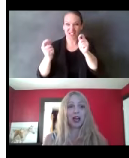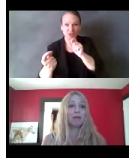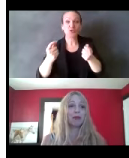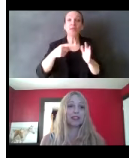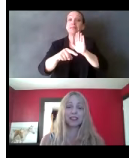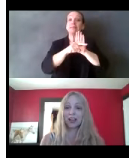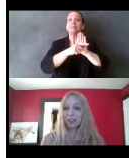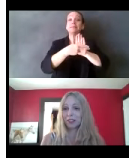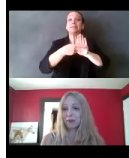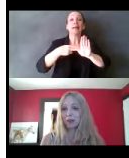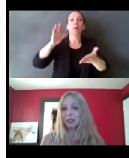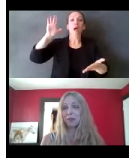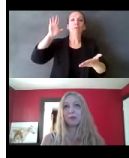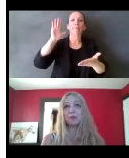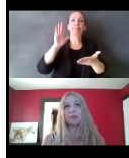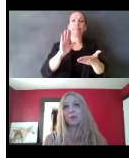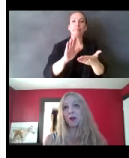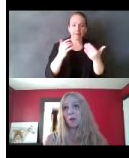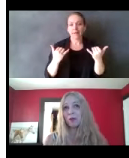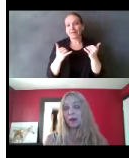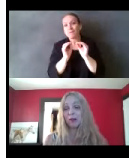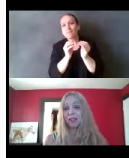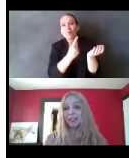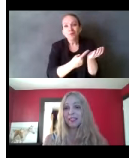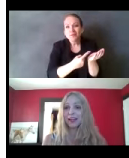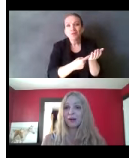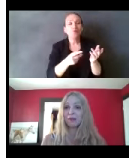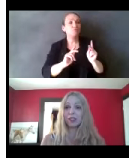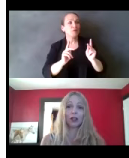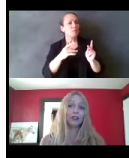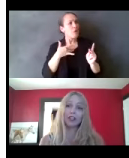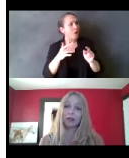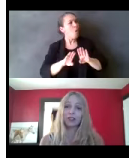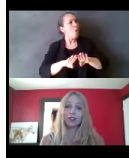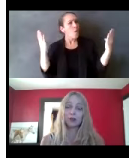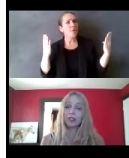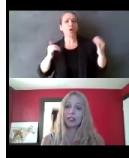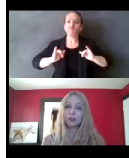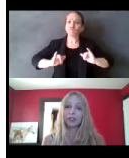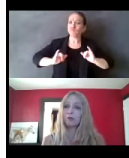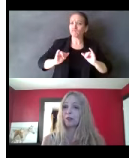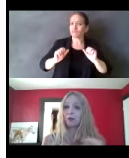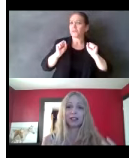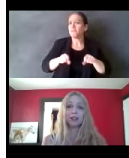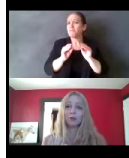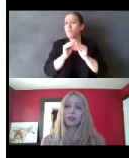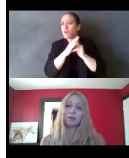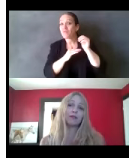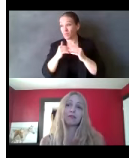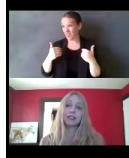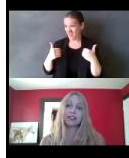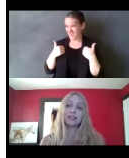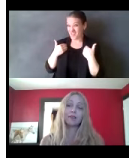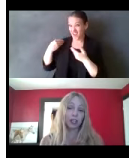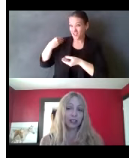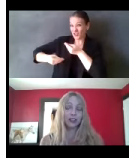There's a lot more discussion about it. People feel more open about it. Younger generations particularly have been raised where some of